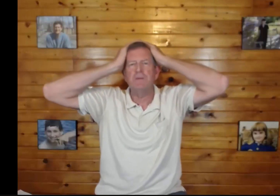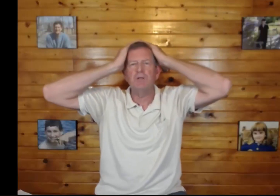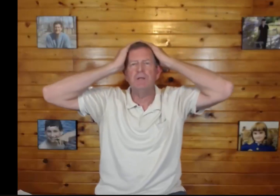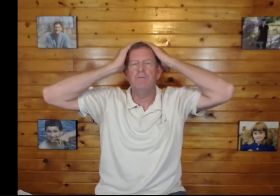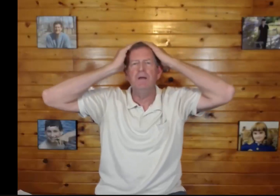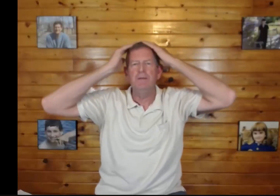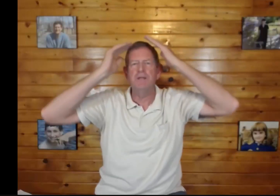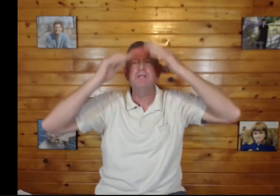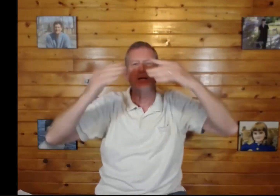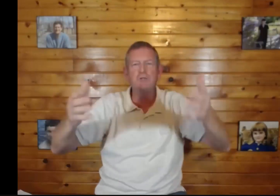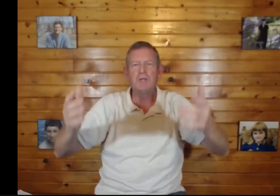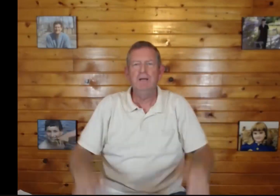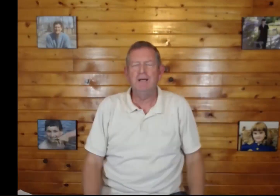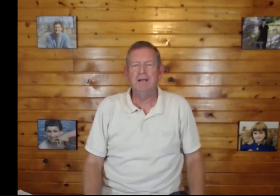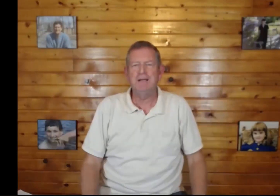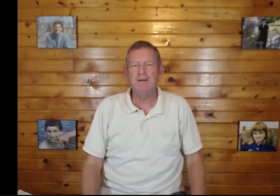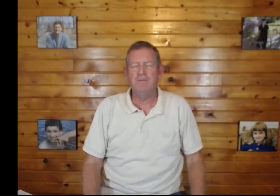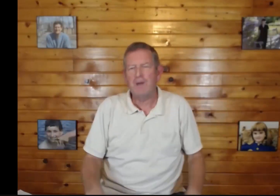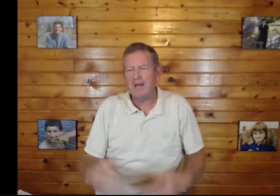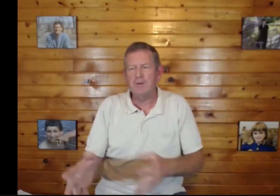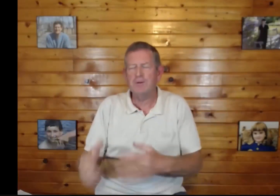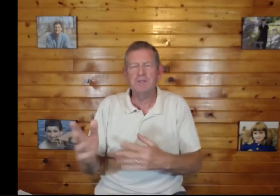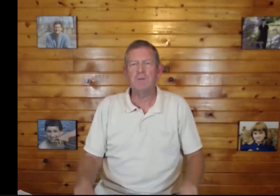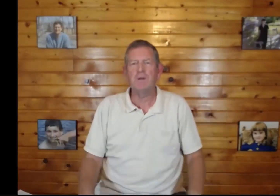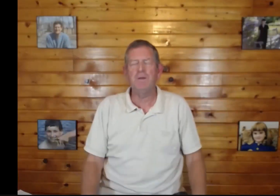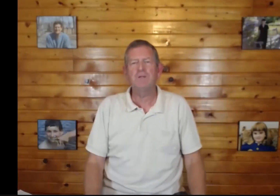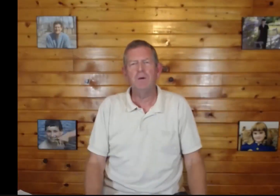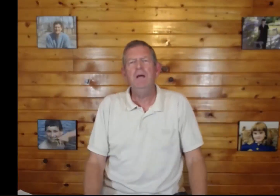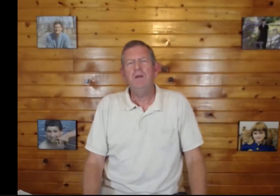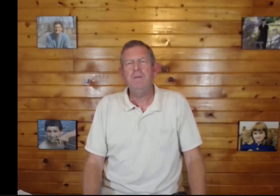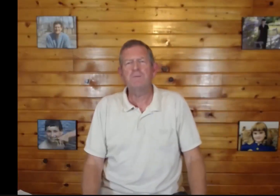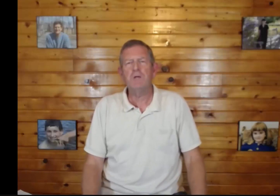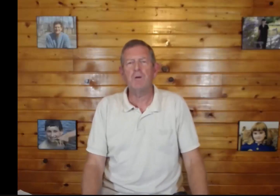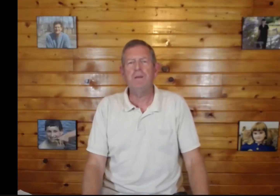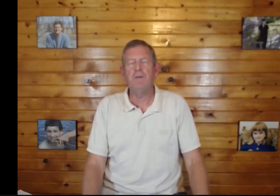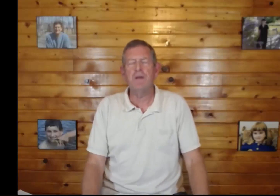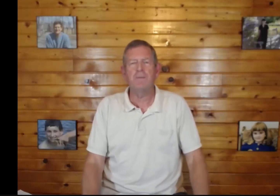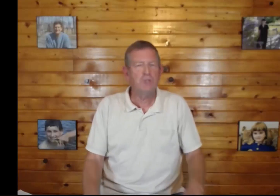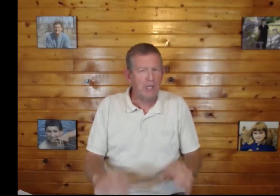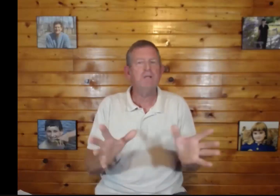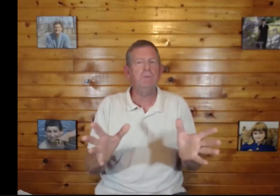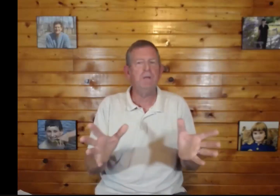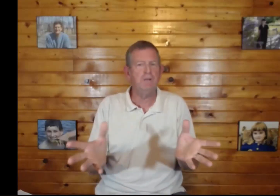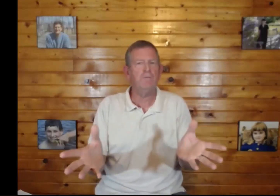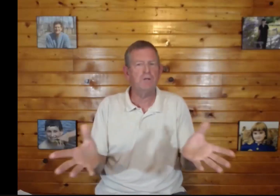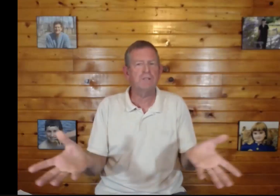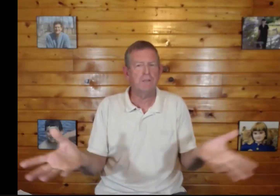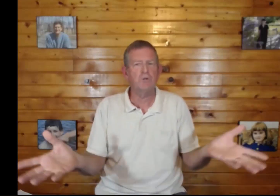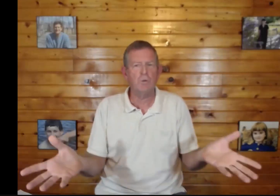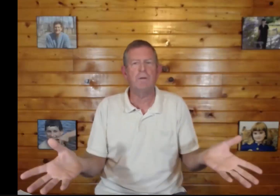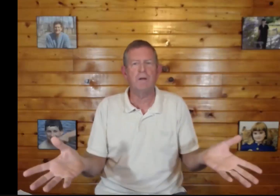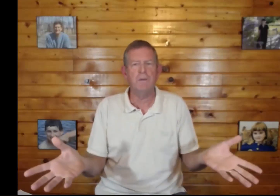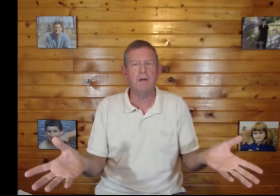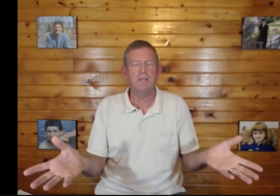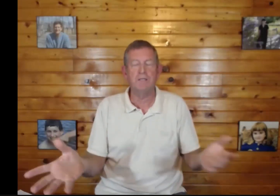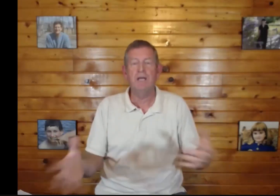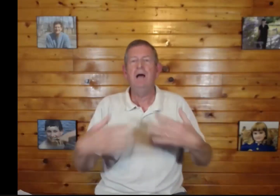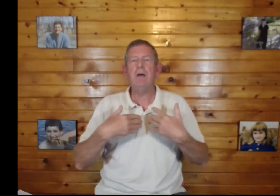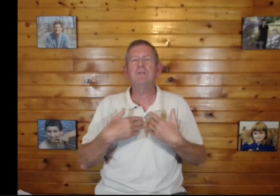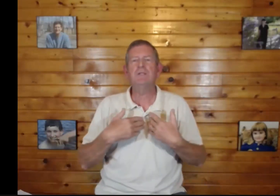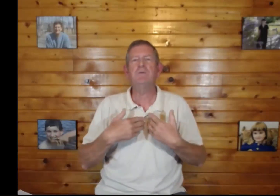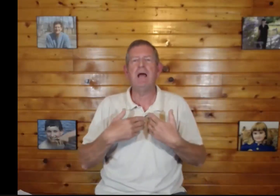Scandinavia, but especially of the Dutch, Flanders, that sort of thing. And so you may have some taller people there, but generally speaking, the French are somewhat shorter than